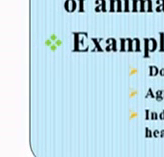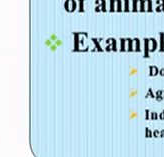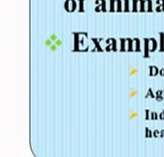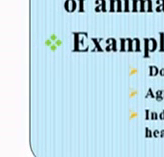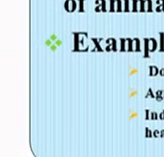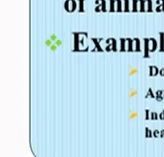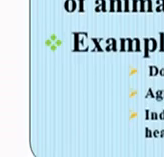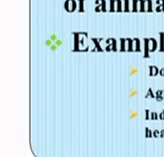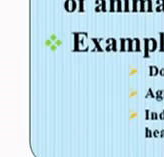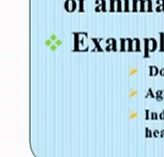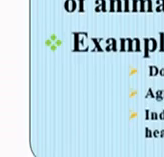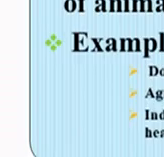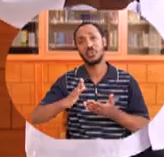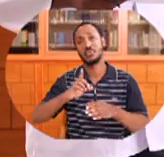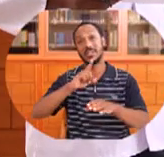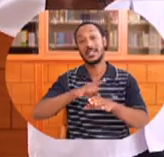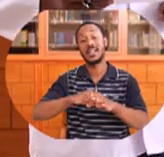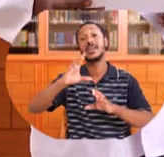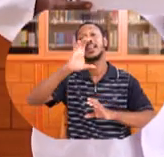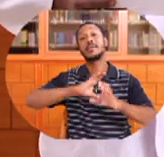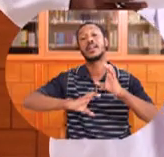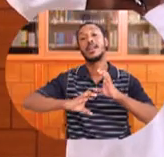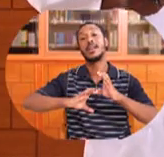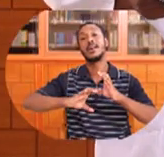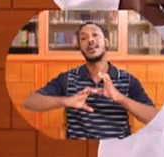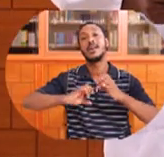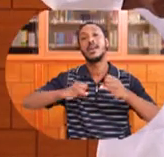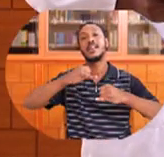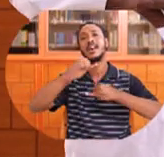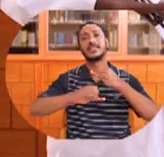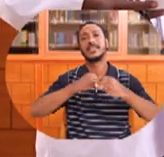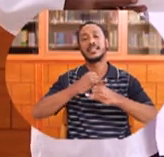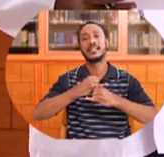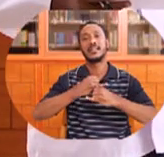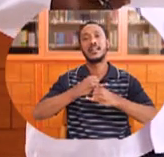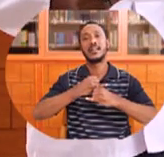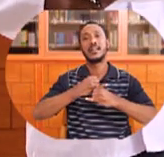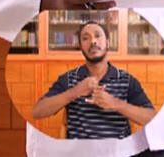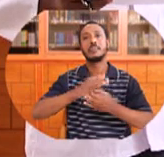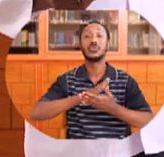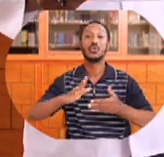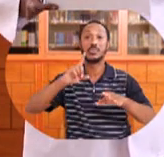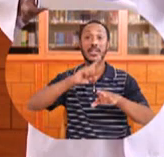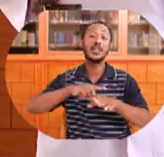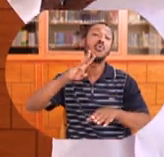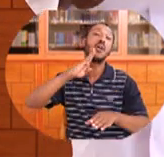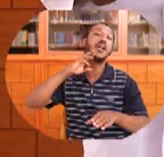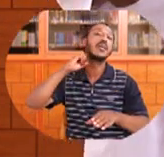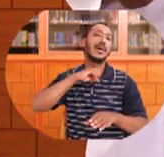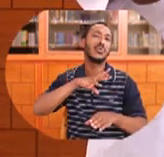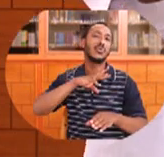substances that are released from chemical industries, which are going to pollute water, which